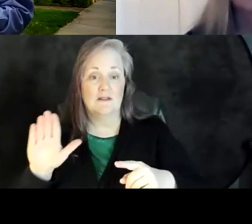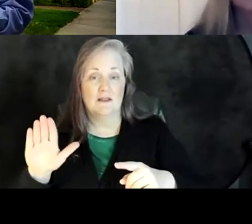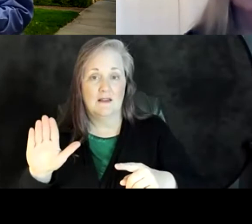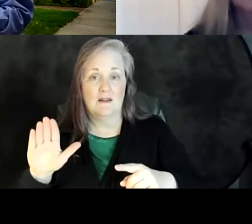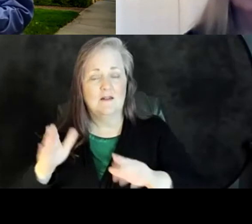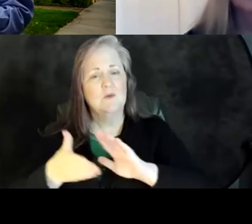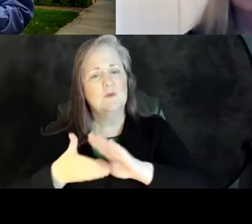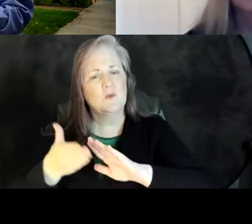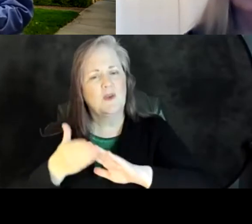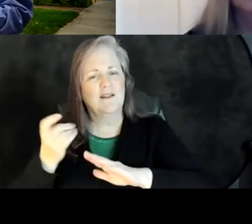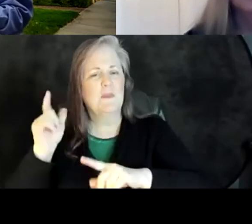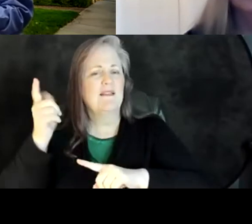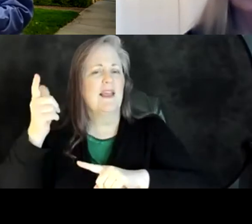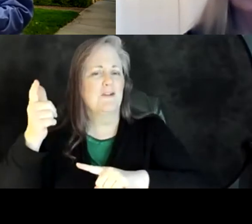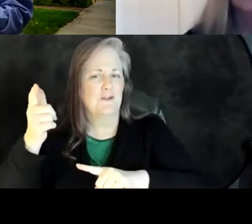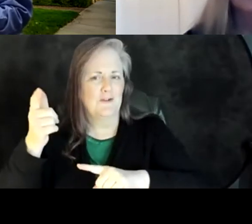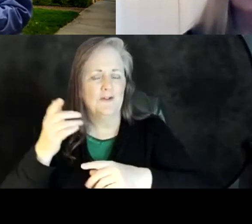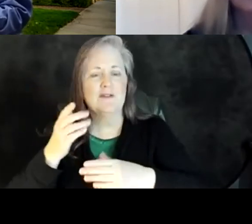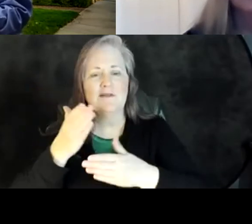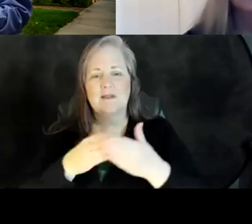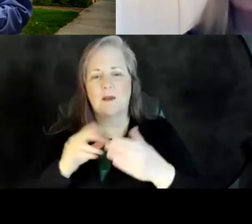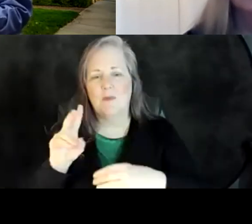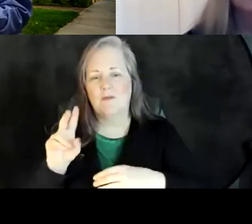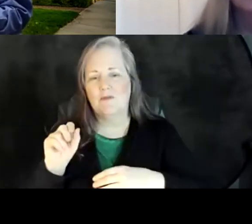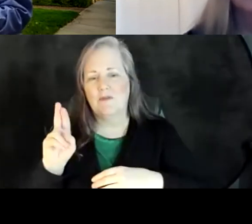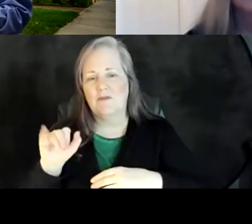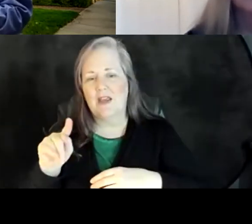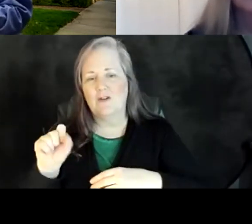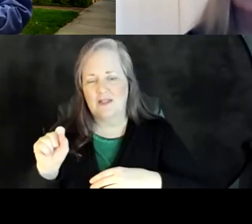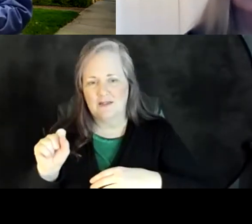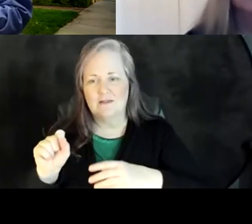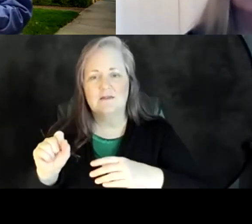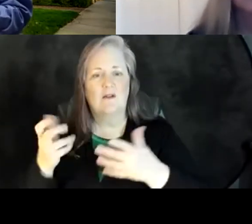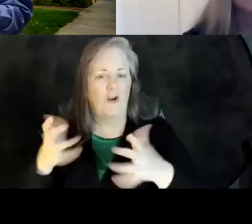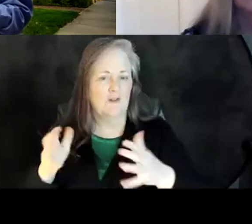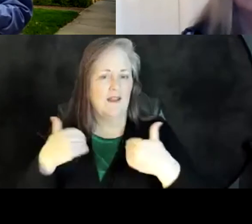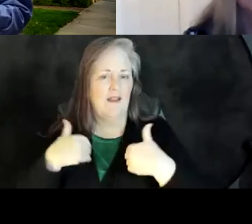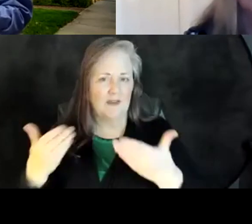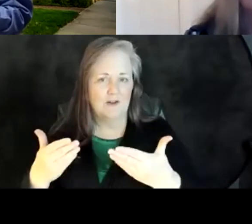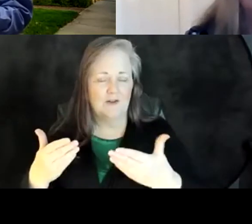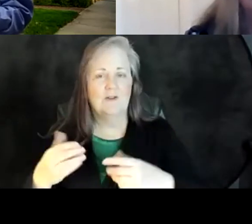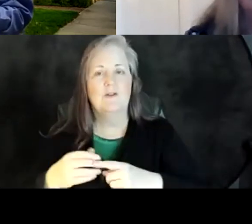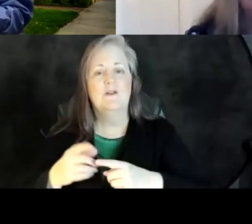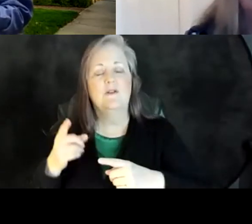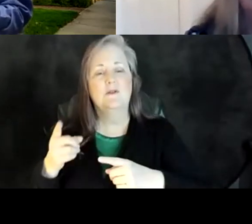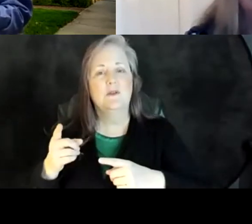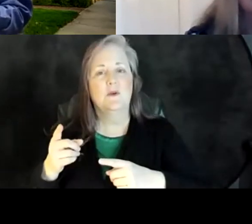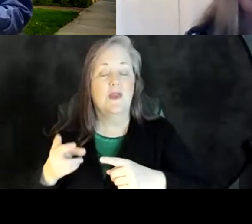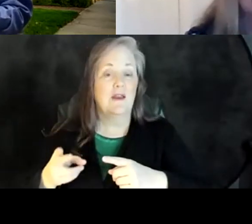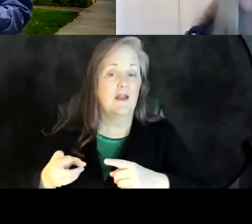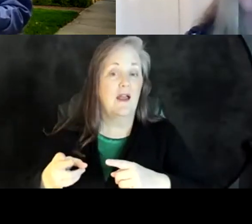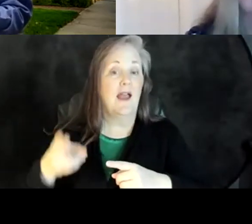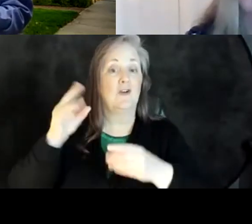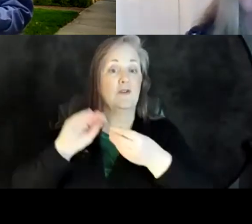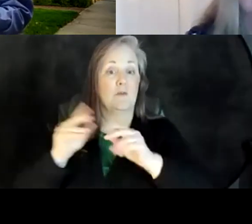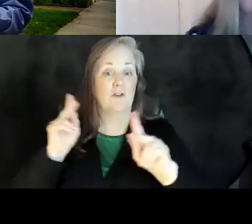run a little bit later when some of these variants were seen and had a higher cohort of